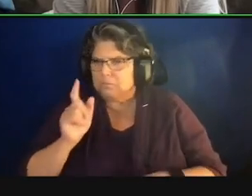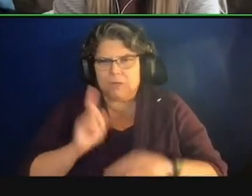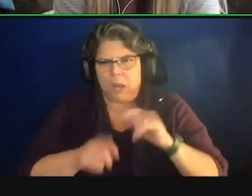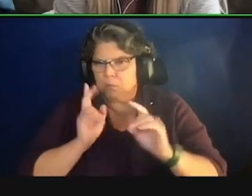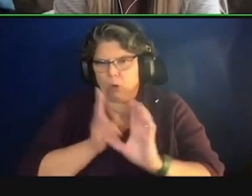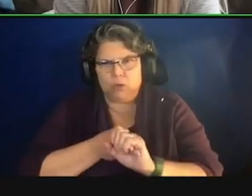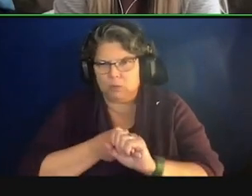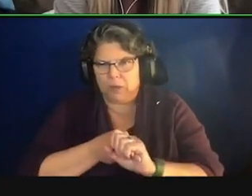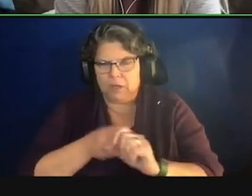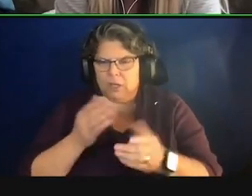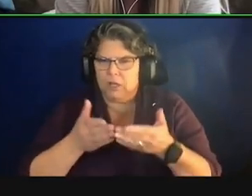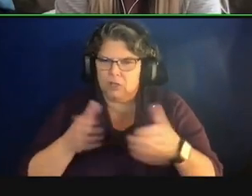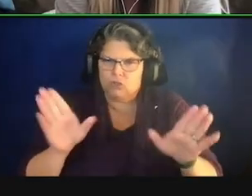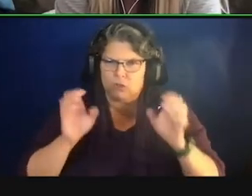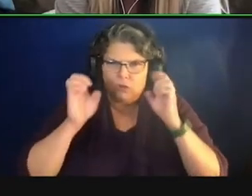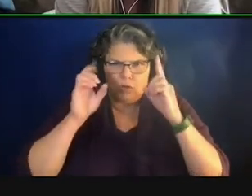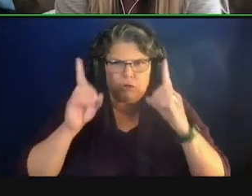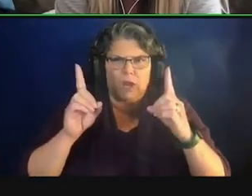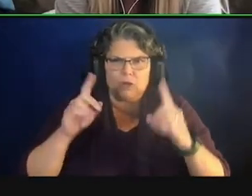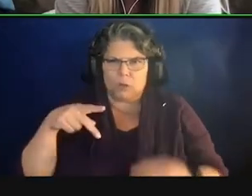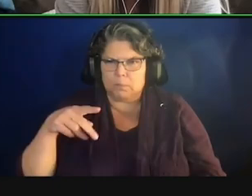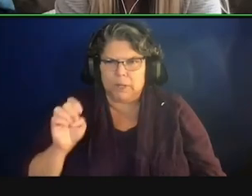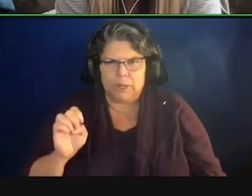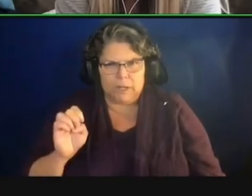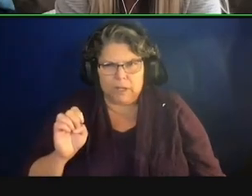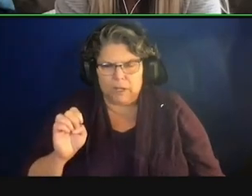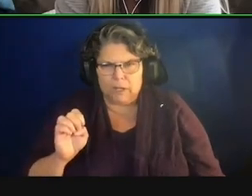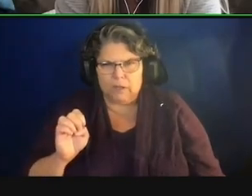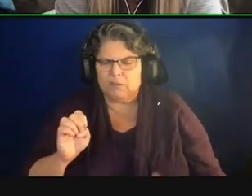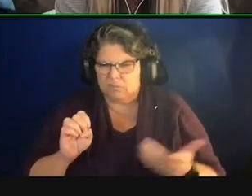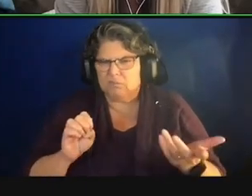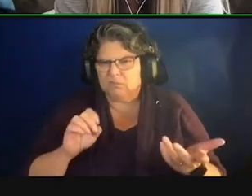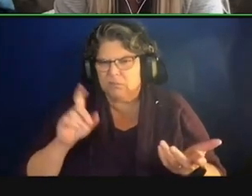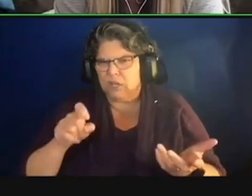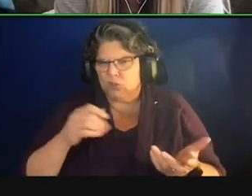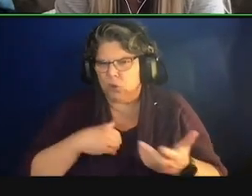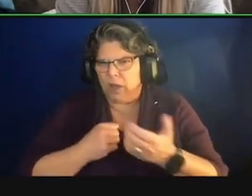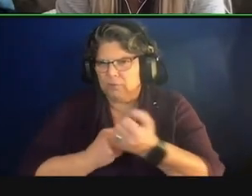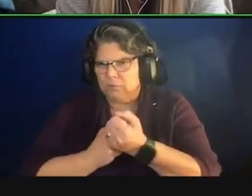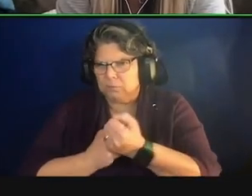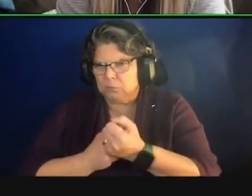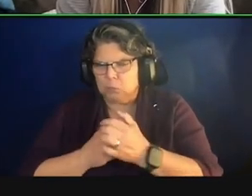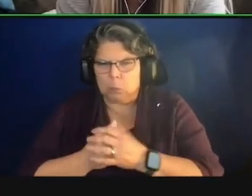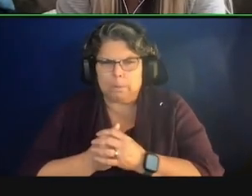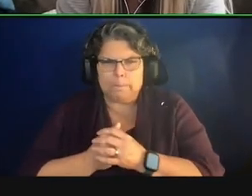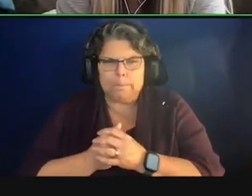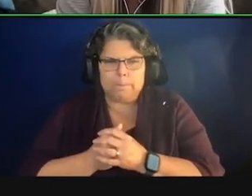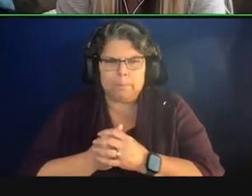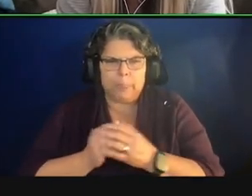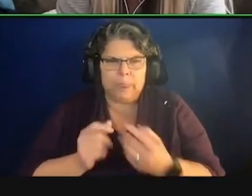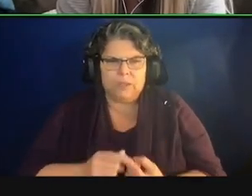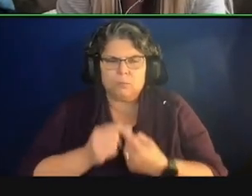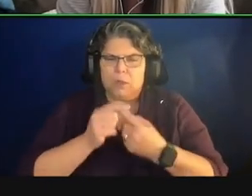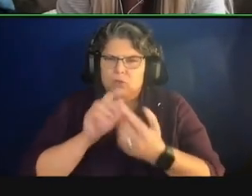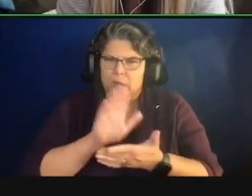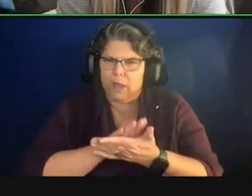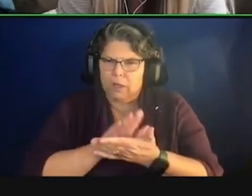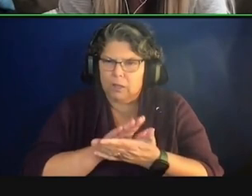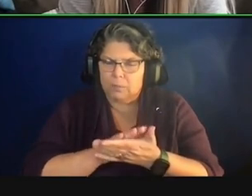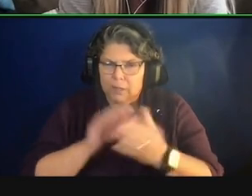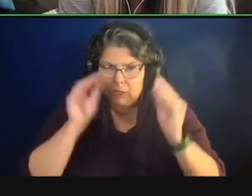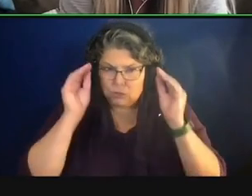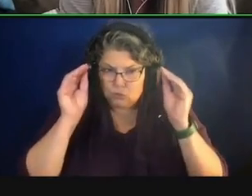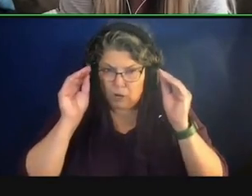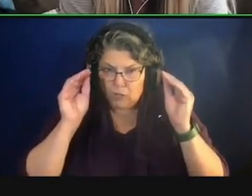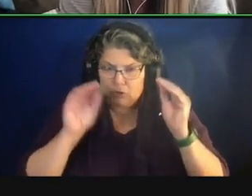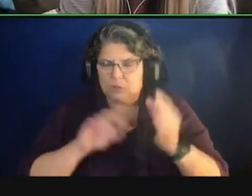participate in general education PE without some assistance. Specialized academic instruction is